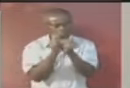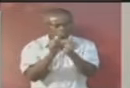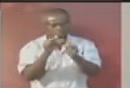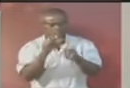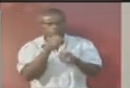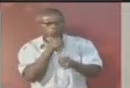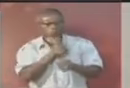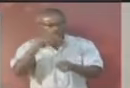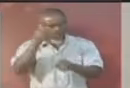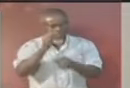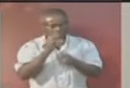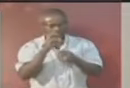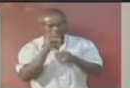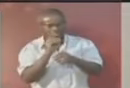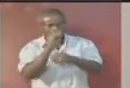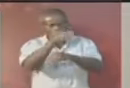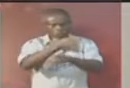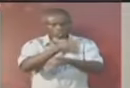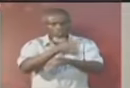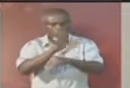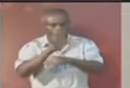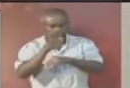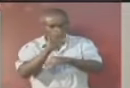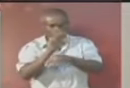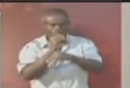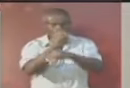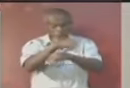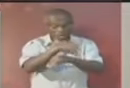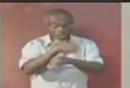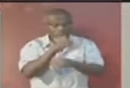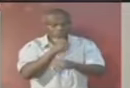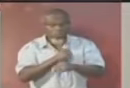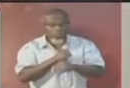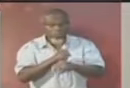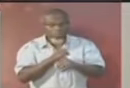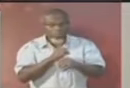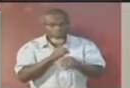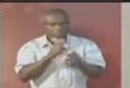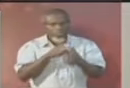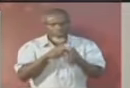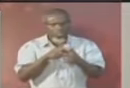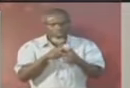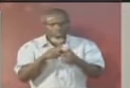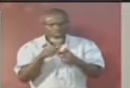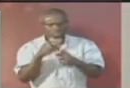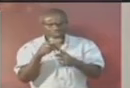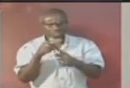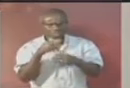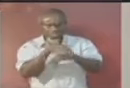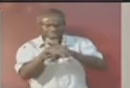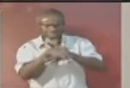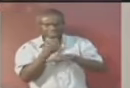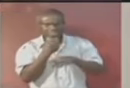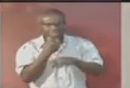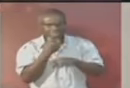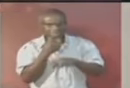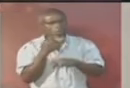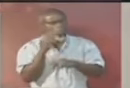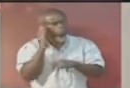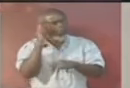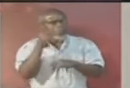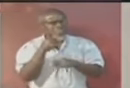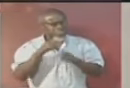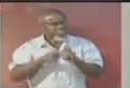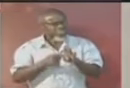small. But then we went into the real world situation. You went to Scotland, and the Brits said, you know what? We're going to start immunizing the older people